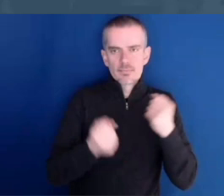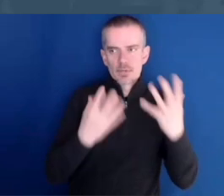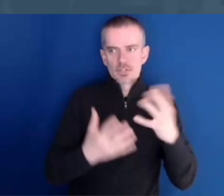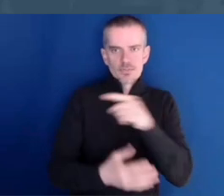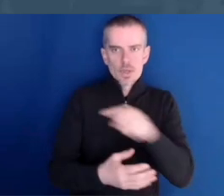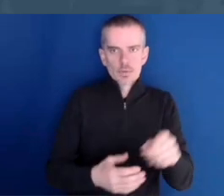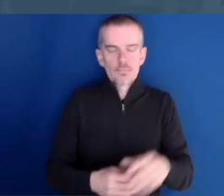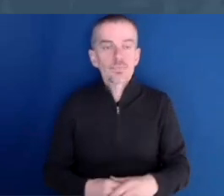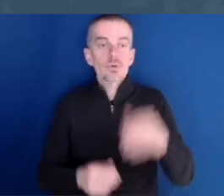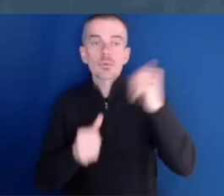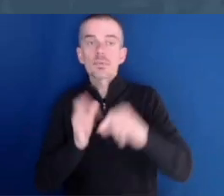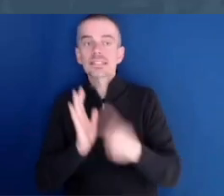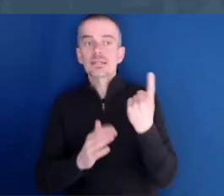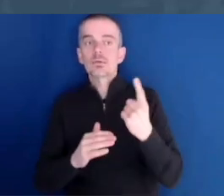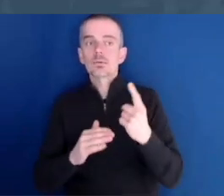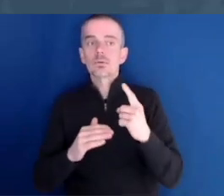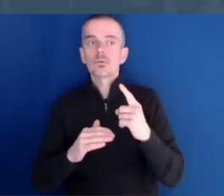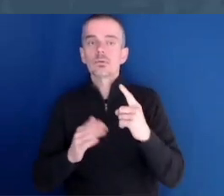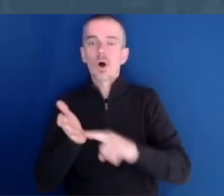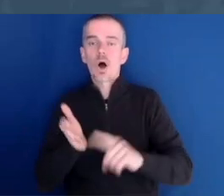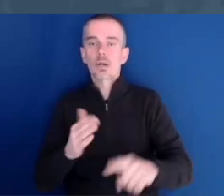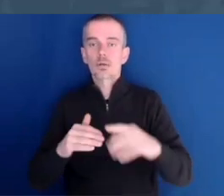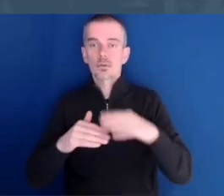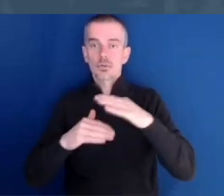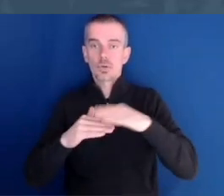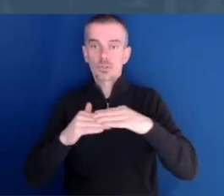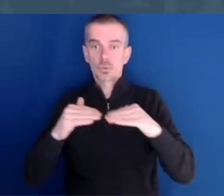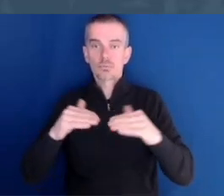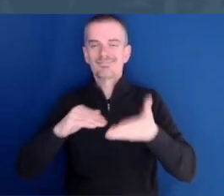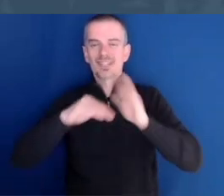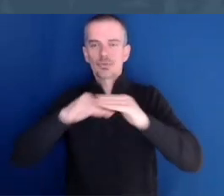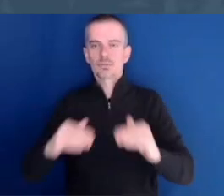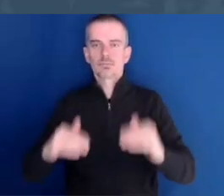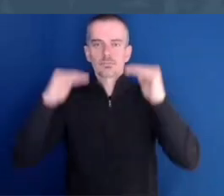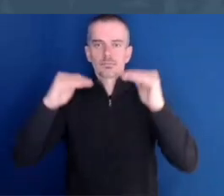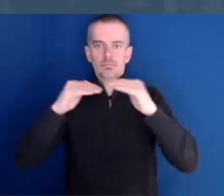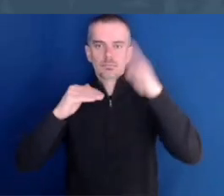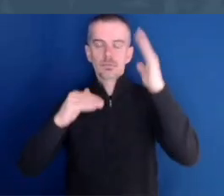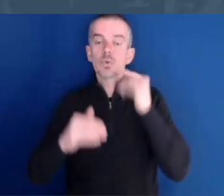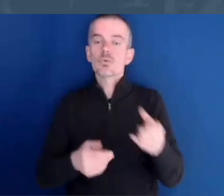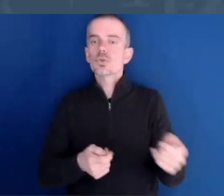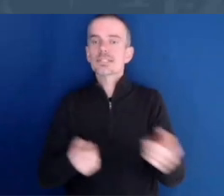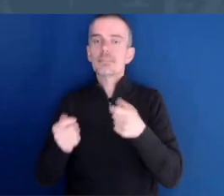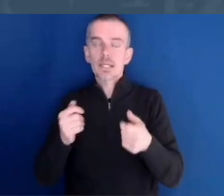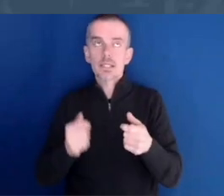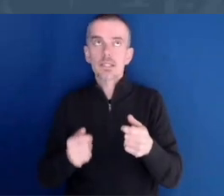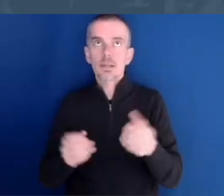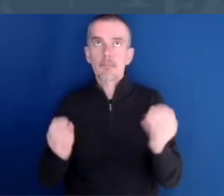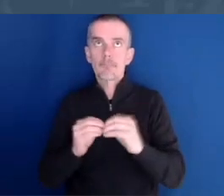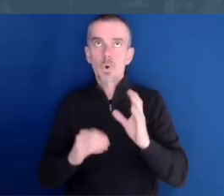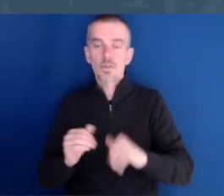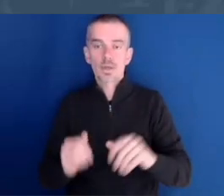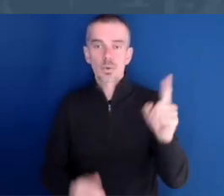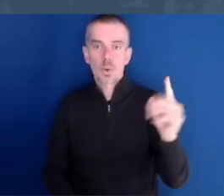single audit threshold did increase as of October 1st. So if you're spending more than